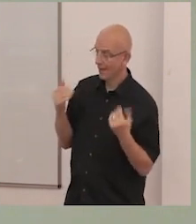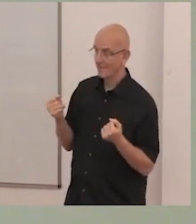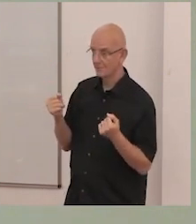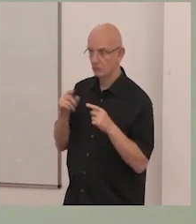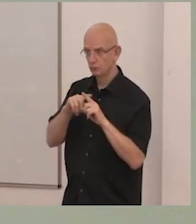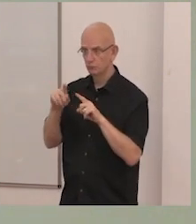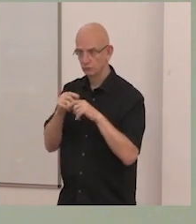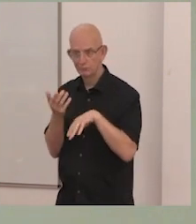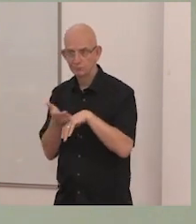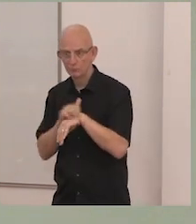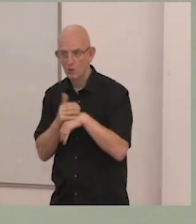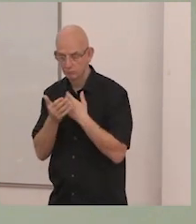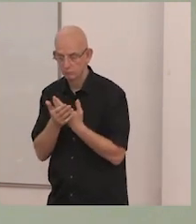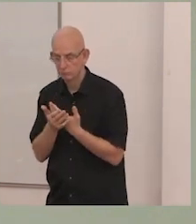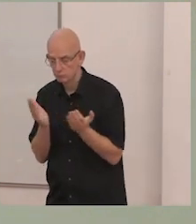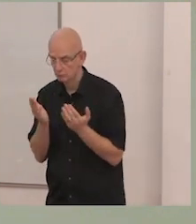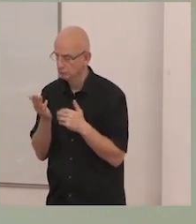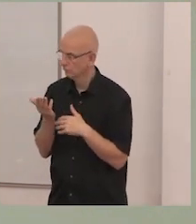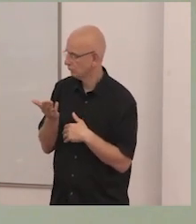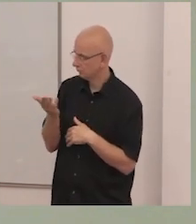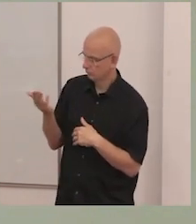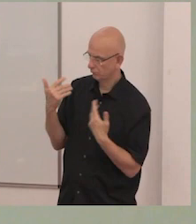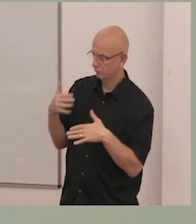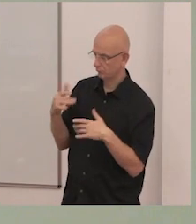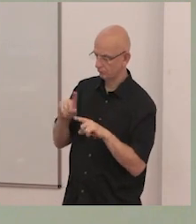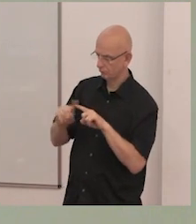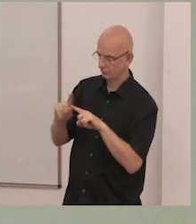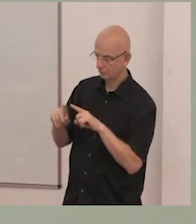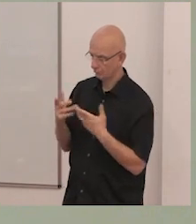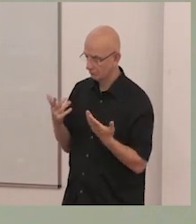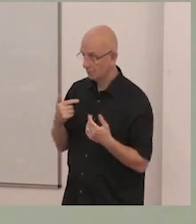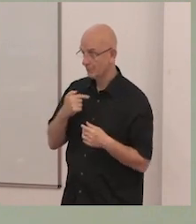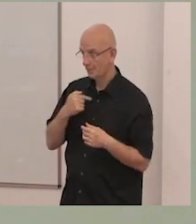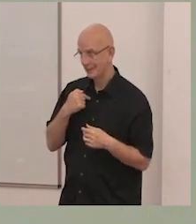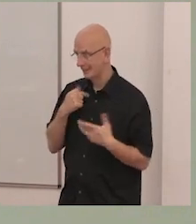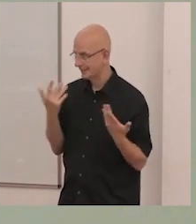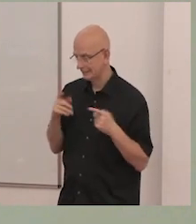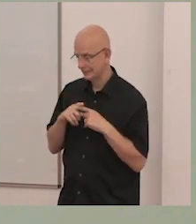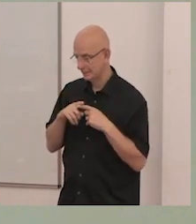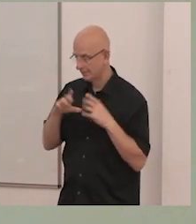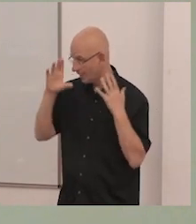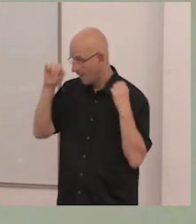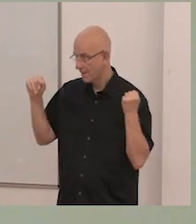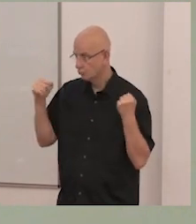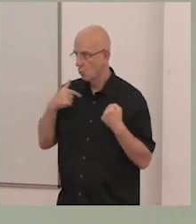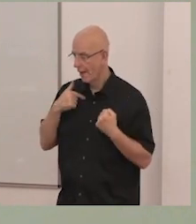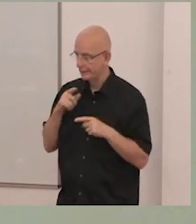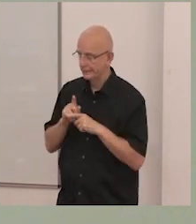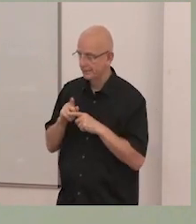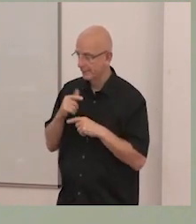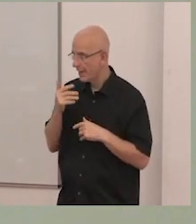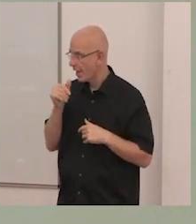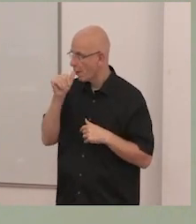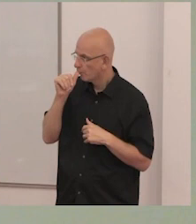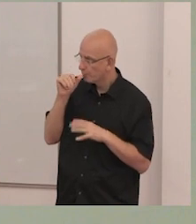because my background is medicine. It's the only diploma I have. And we